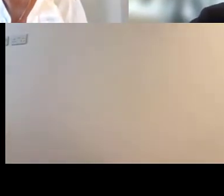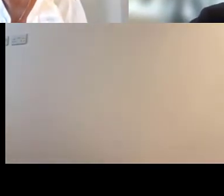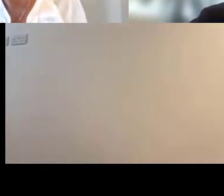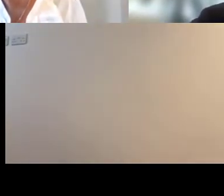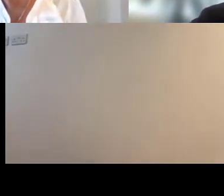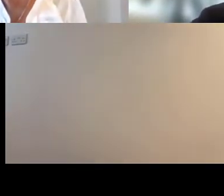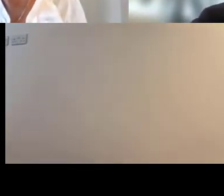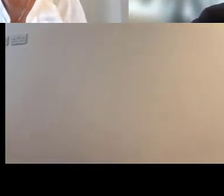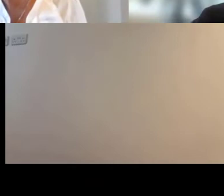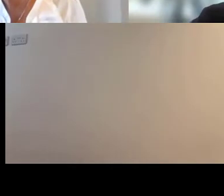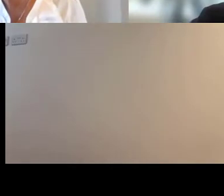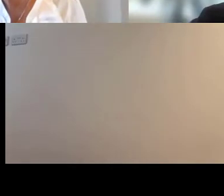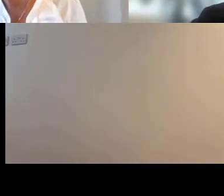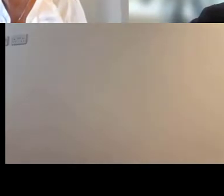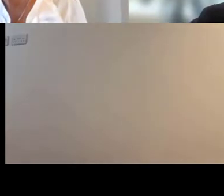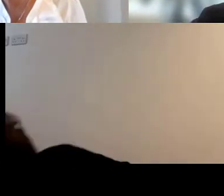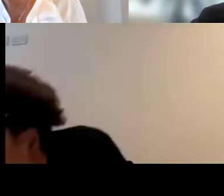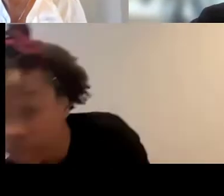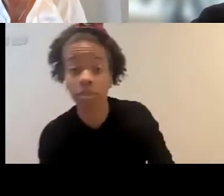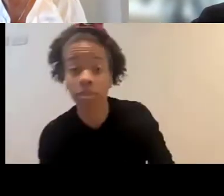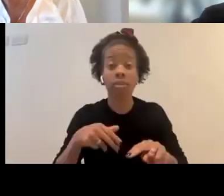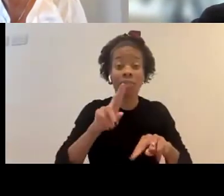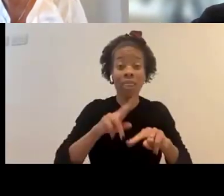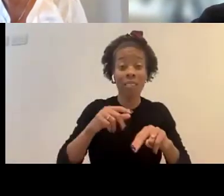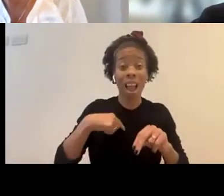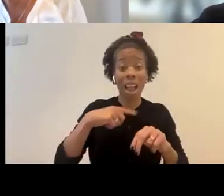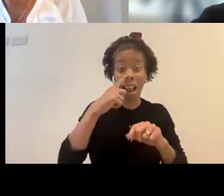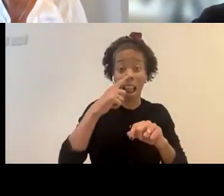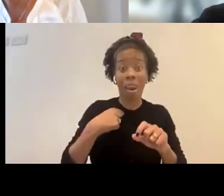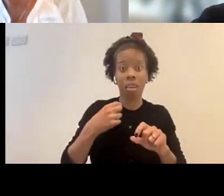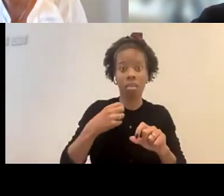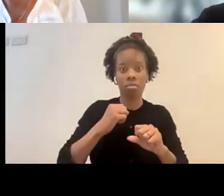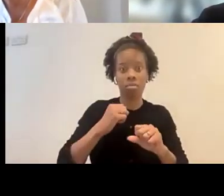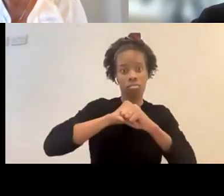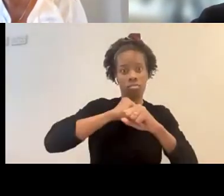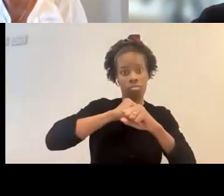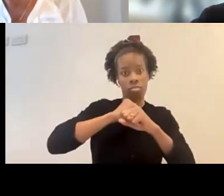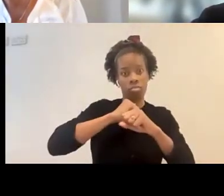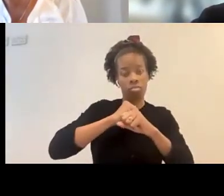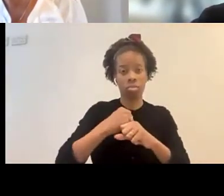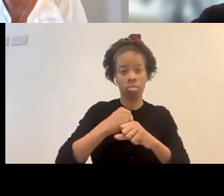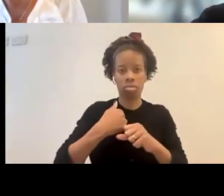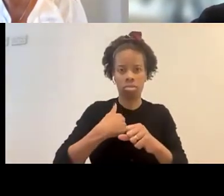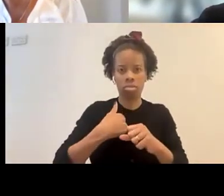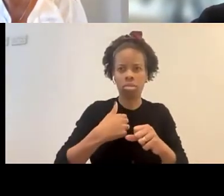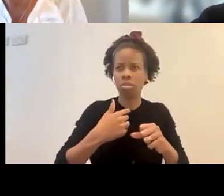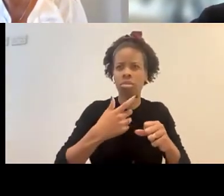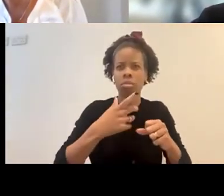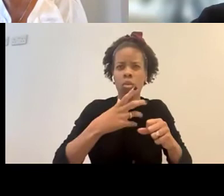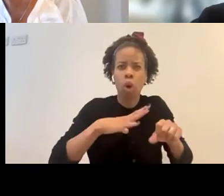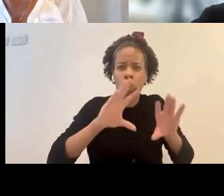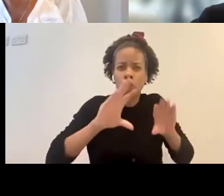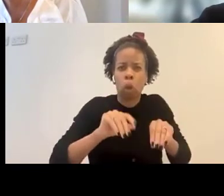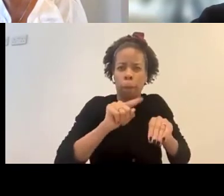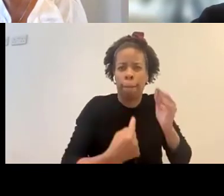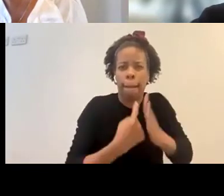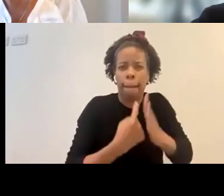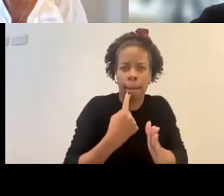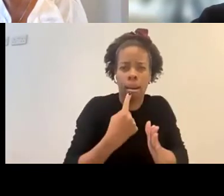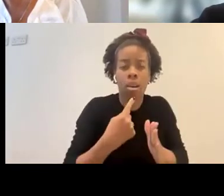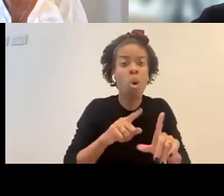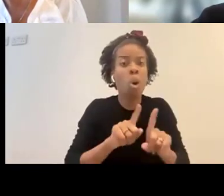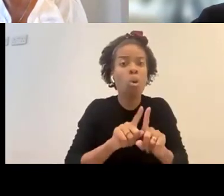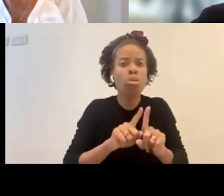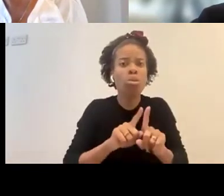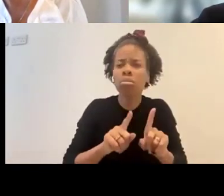we played a big role in that. So one is breaking the silos, two is breaking the silence that dominates so much of